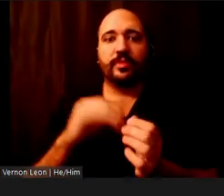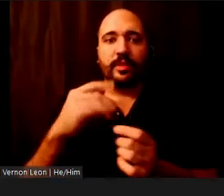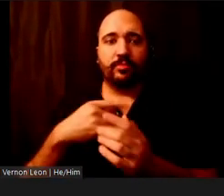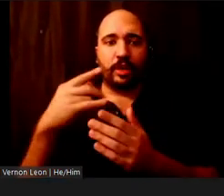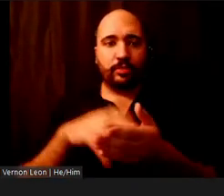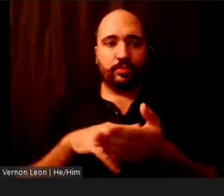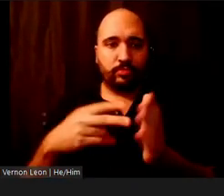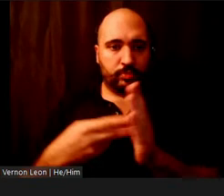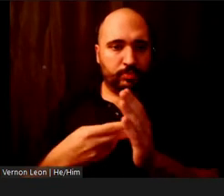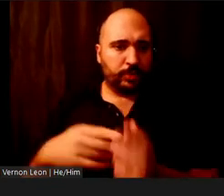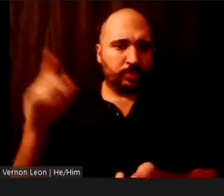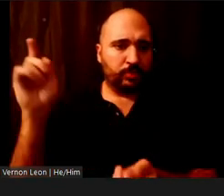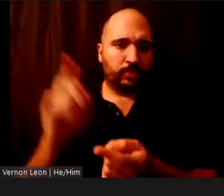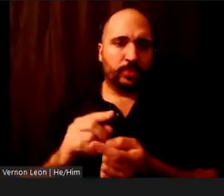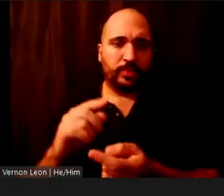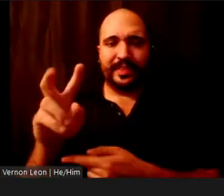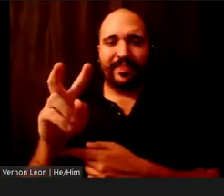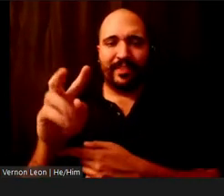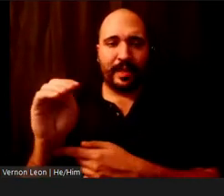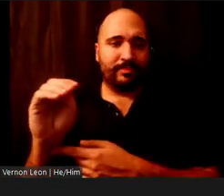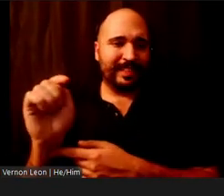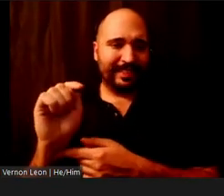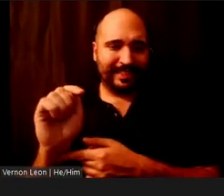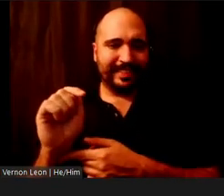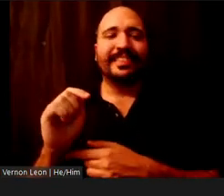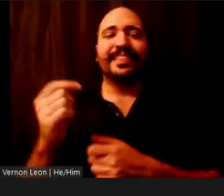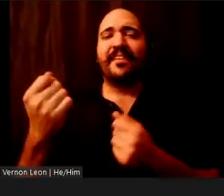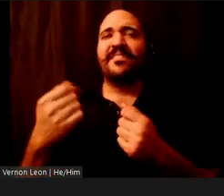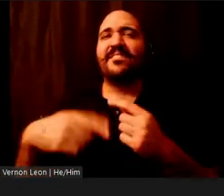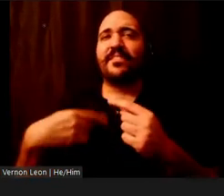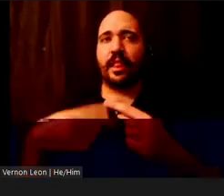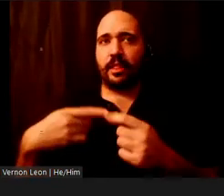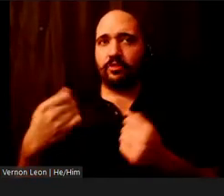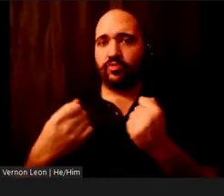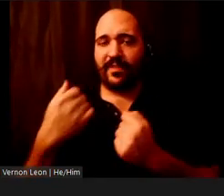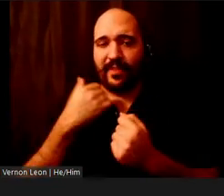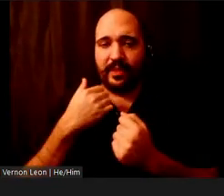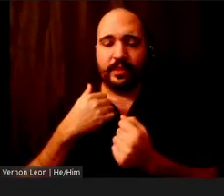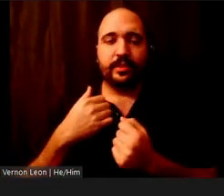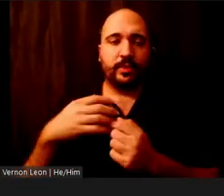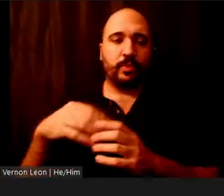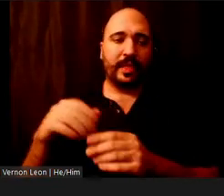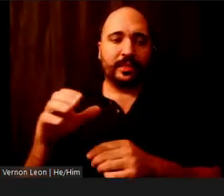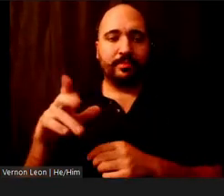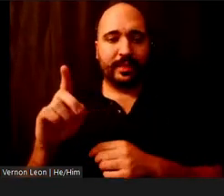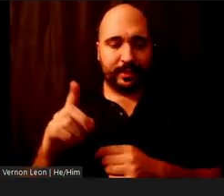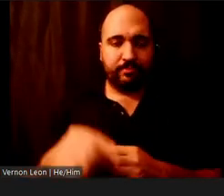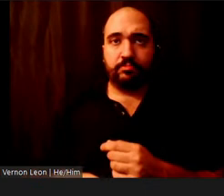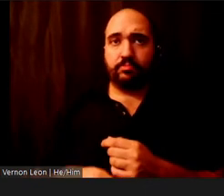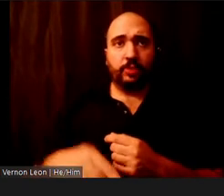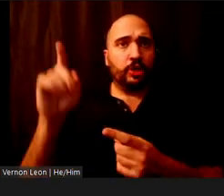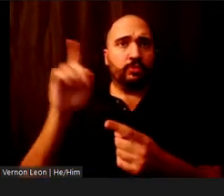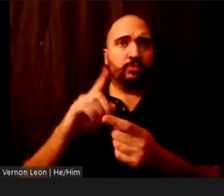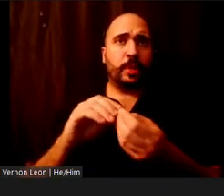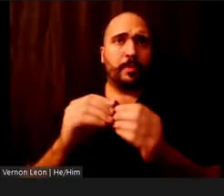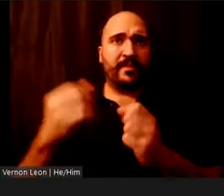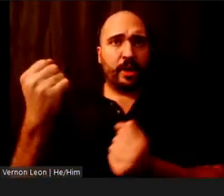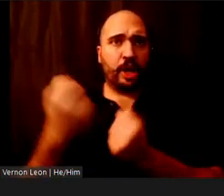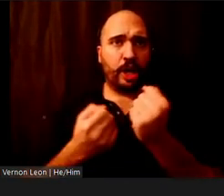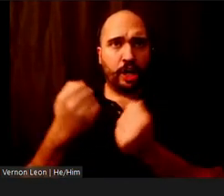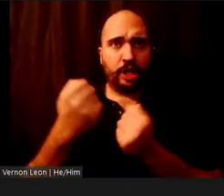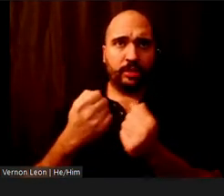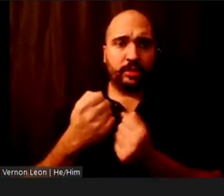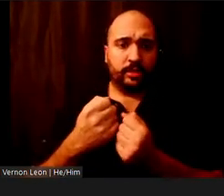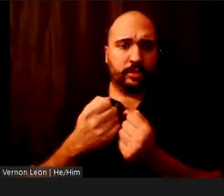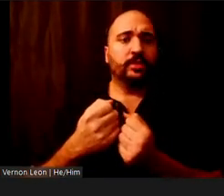VMT, within the Manhattan Central Business District. Reduce the number of vehicles entering the Manhattan Central Business District each day. Create a funding source